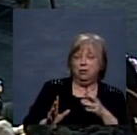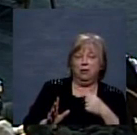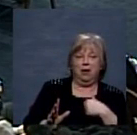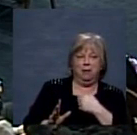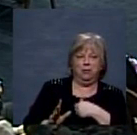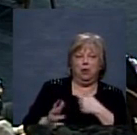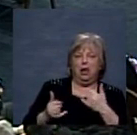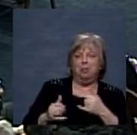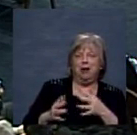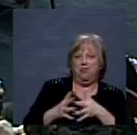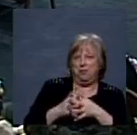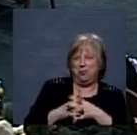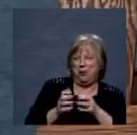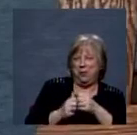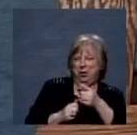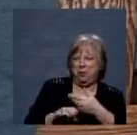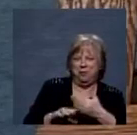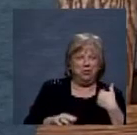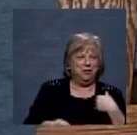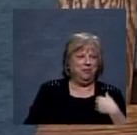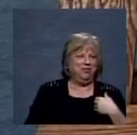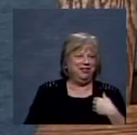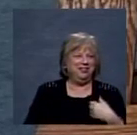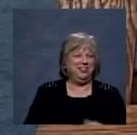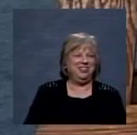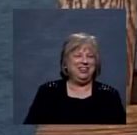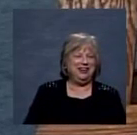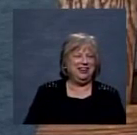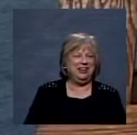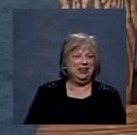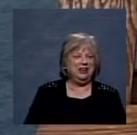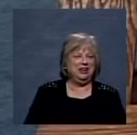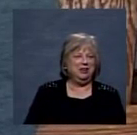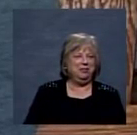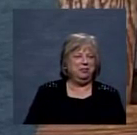played football with Ken, but... tell him how great I was.